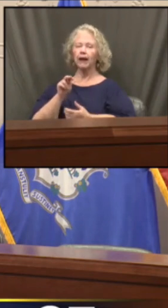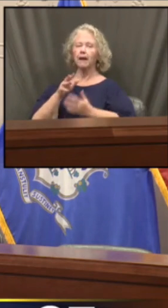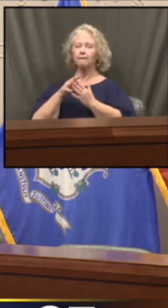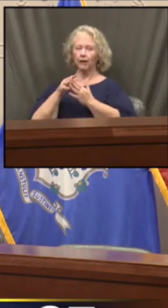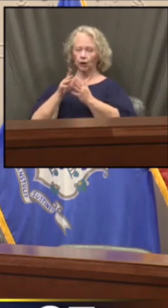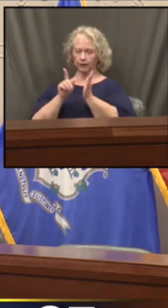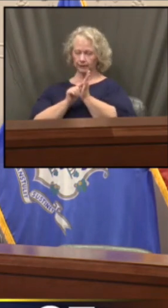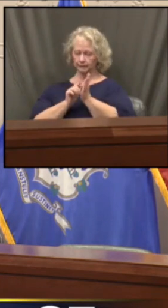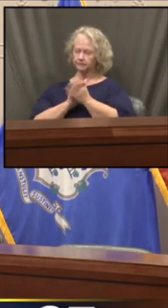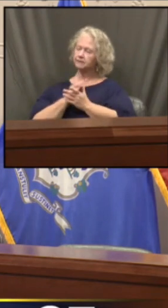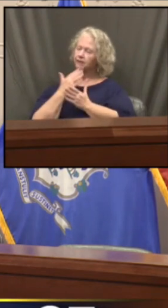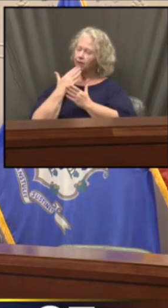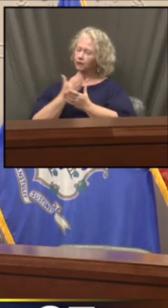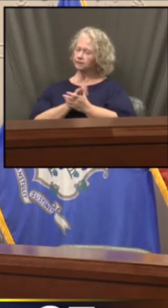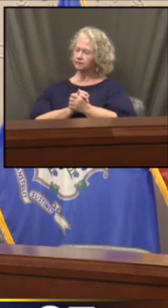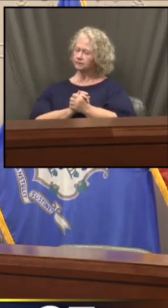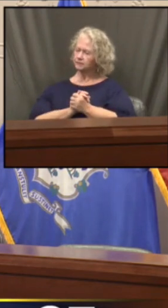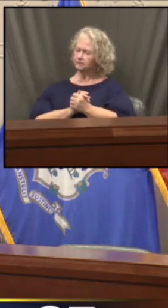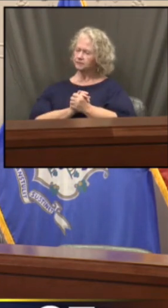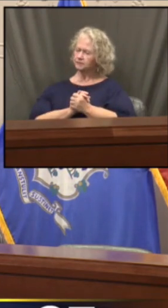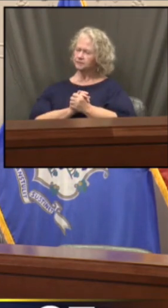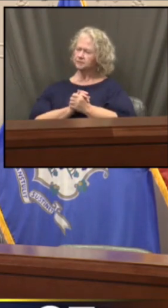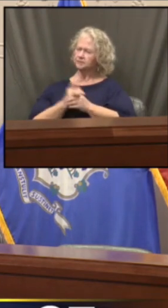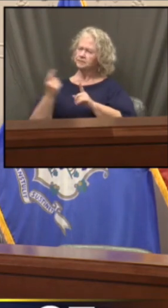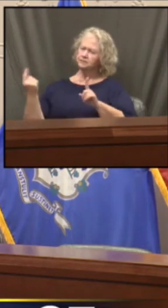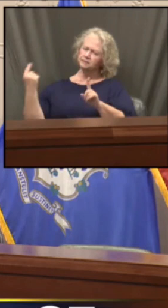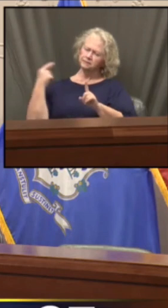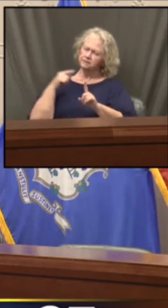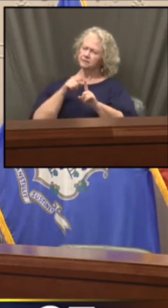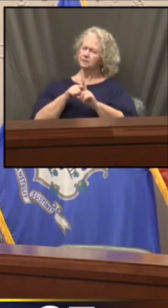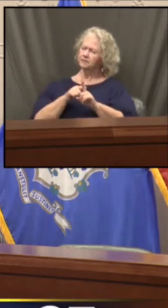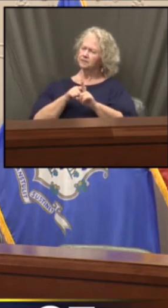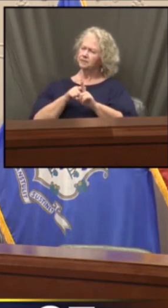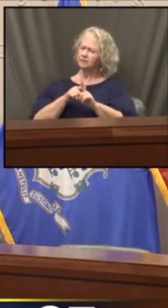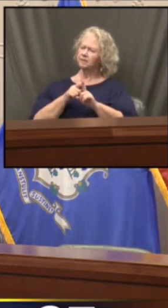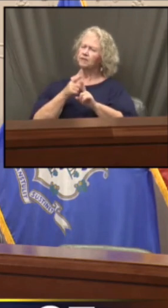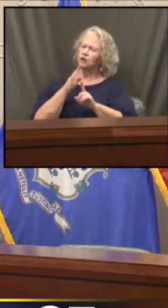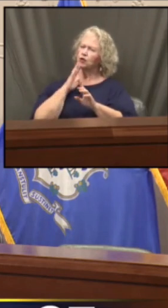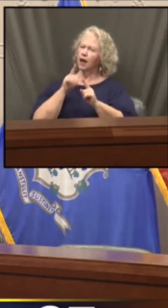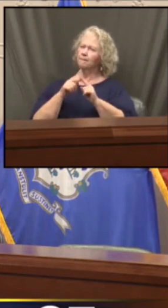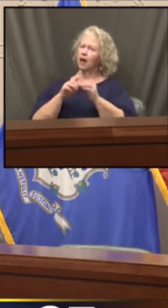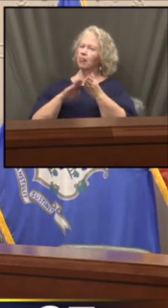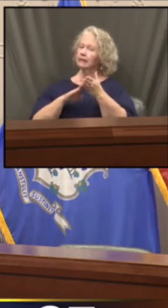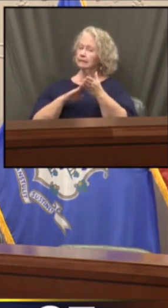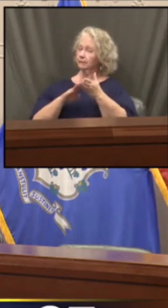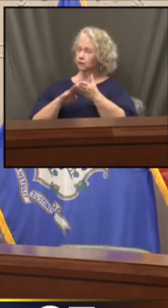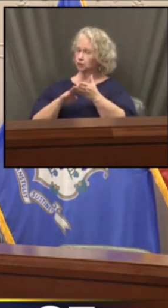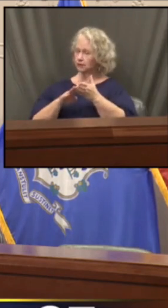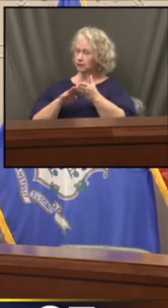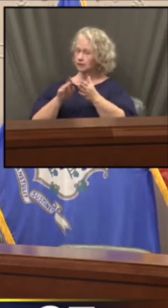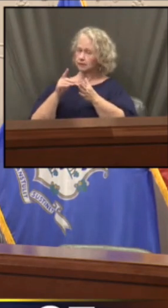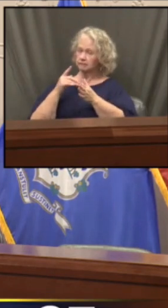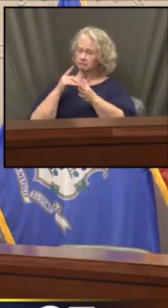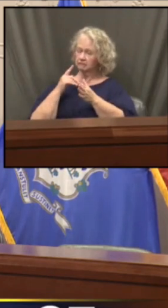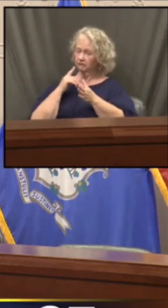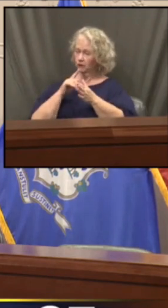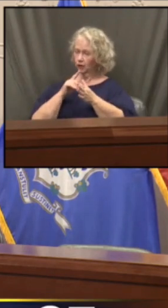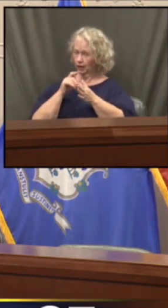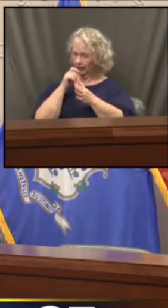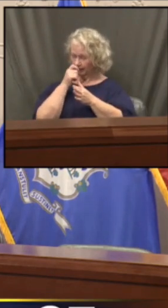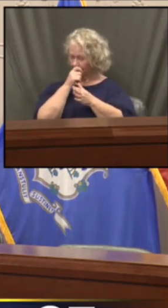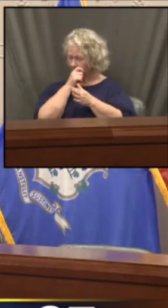Thanks very much. I want to go back to the exemptions on this testing policy. The state law